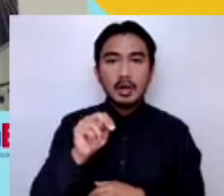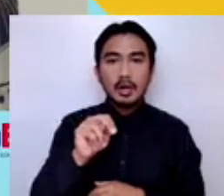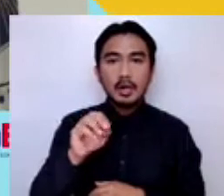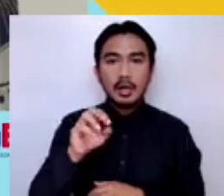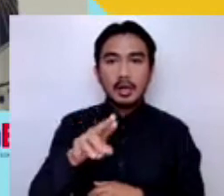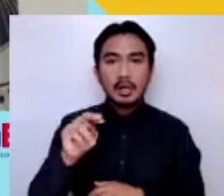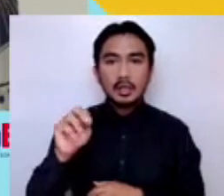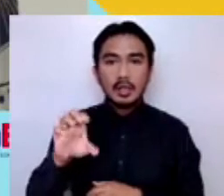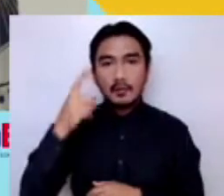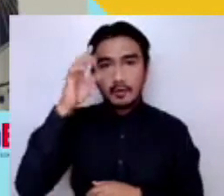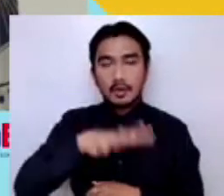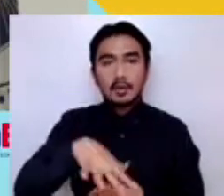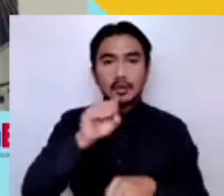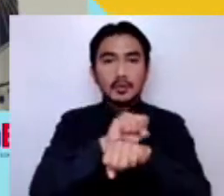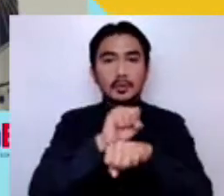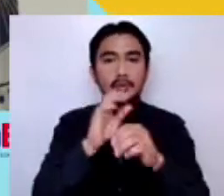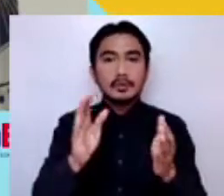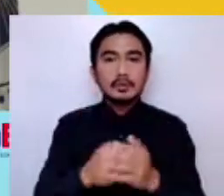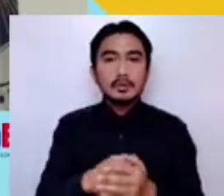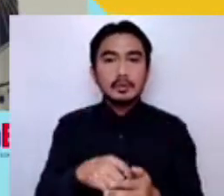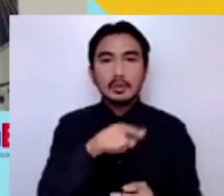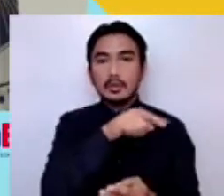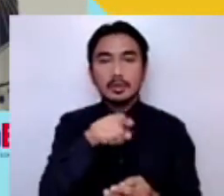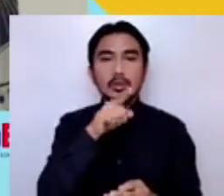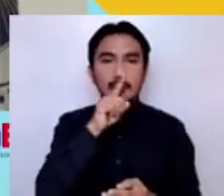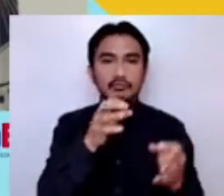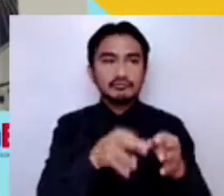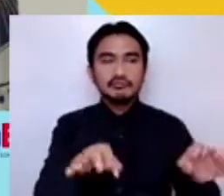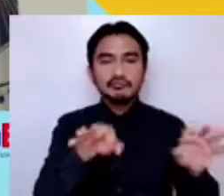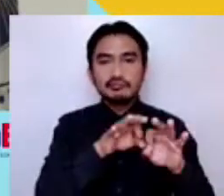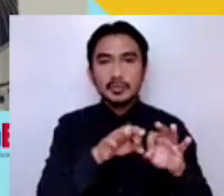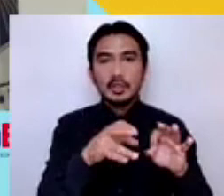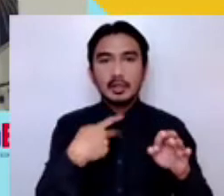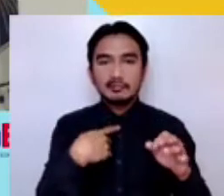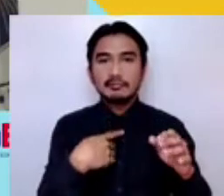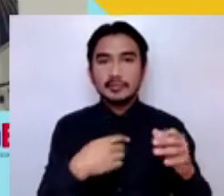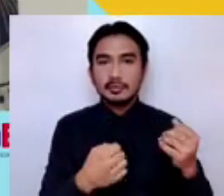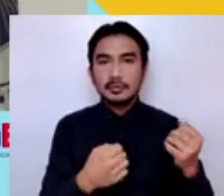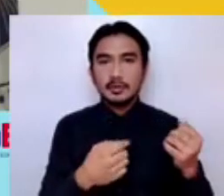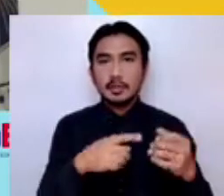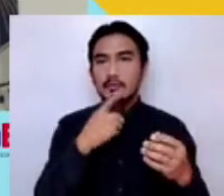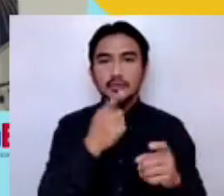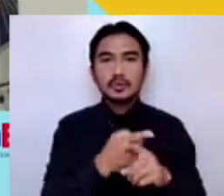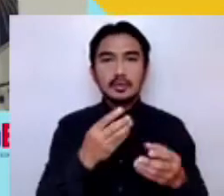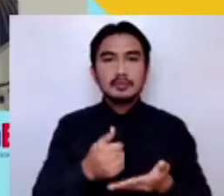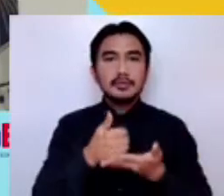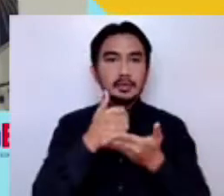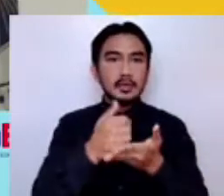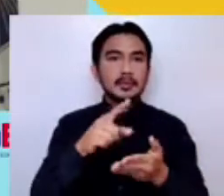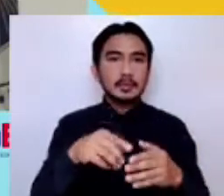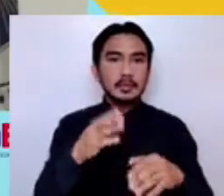because those are the embedding of the framework for teacher quality, and that's the Philippine Professional Standards